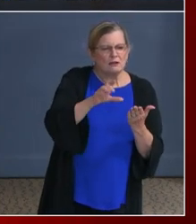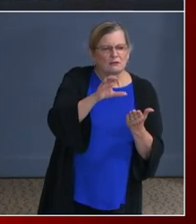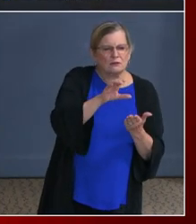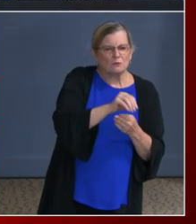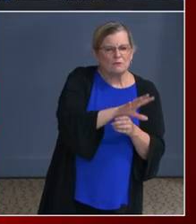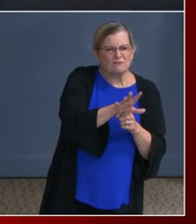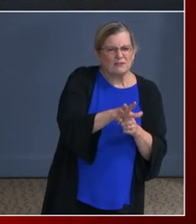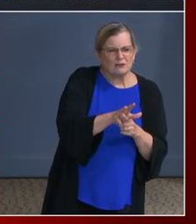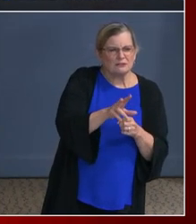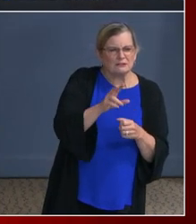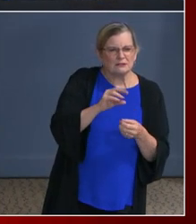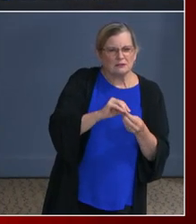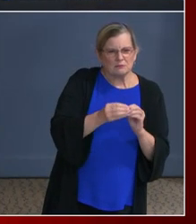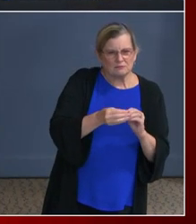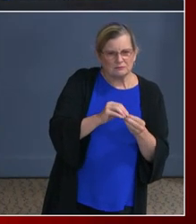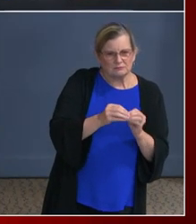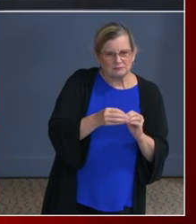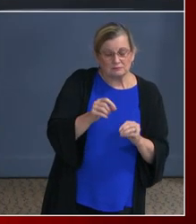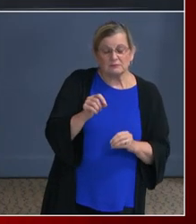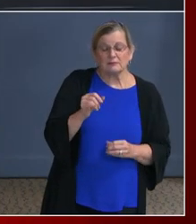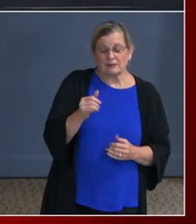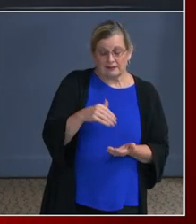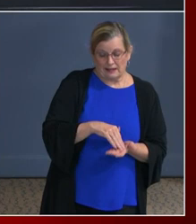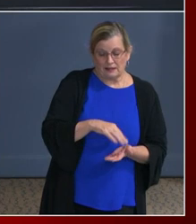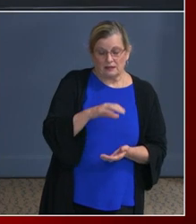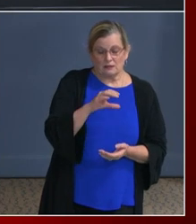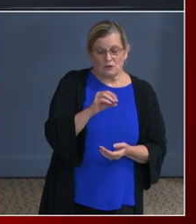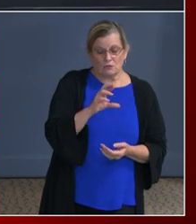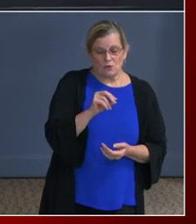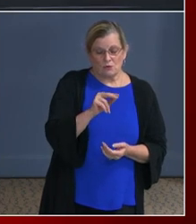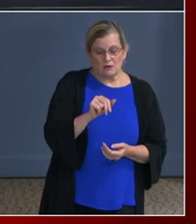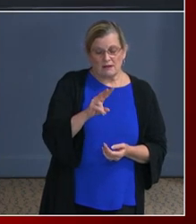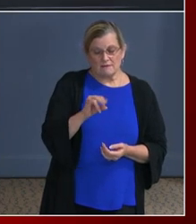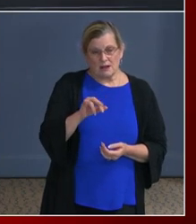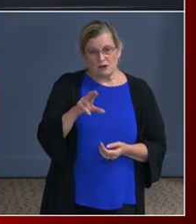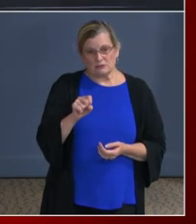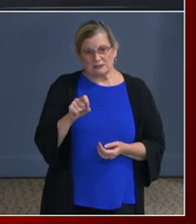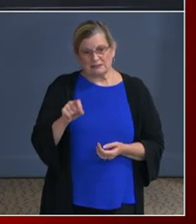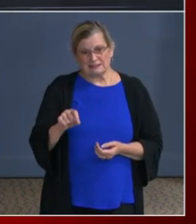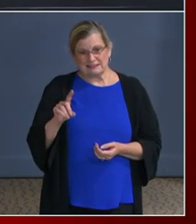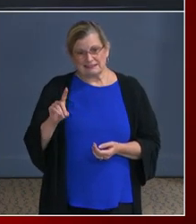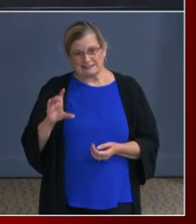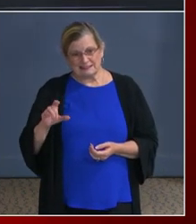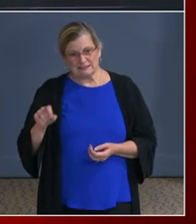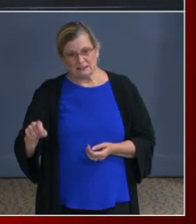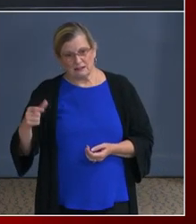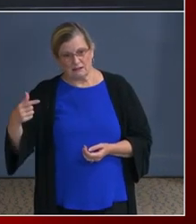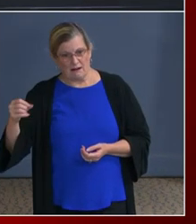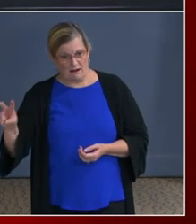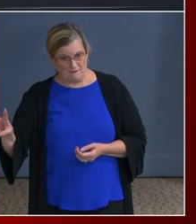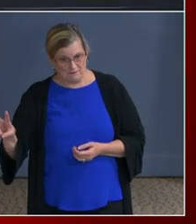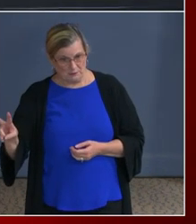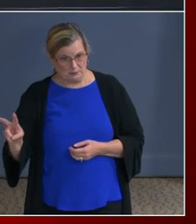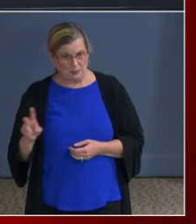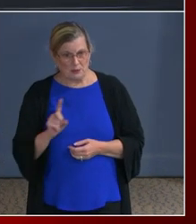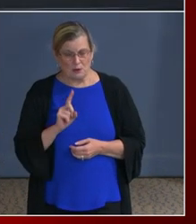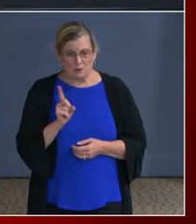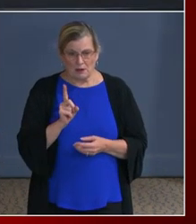coronavirus.dc.gov for where we stand with all of those metrics.